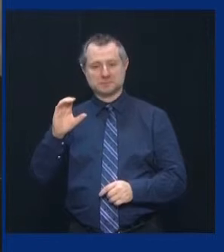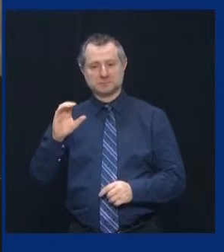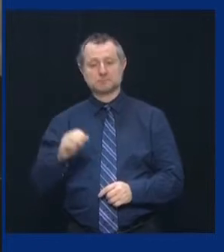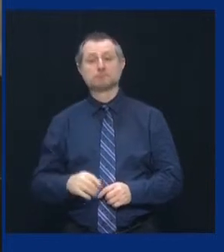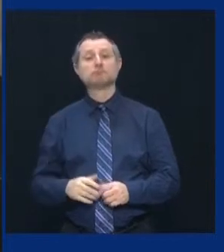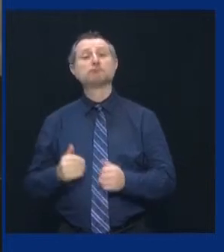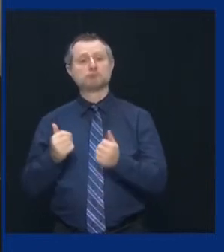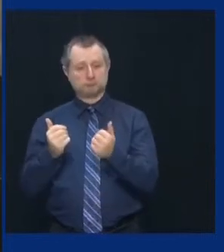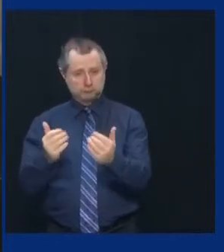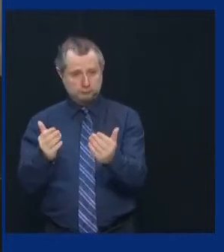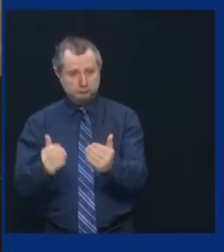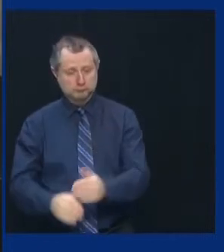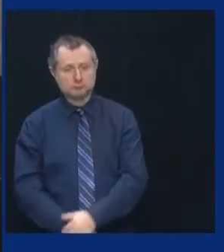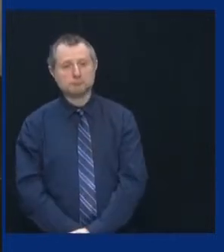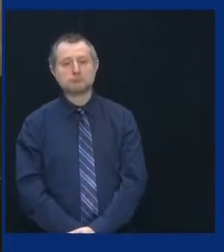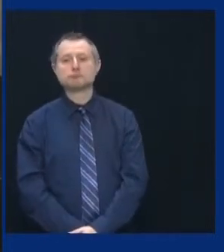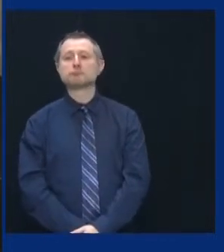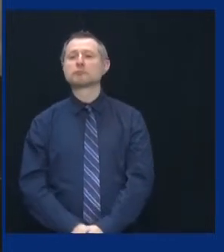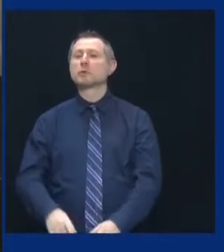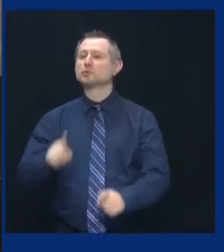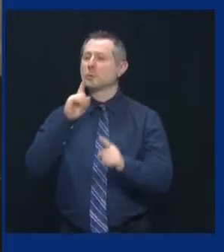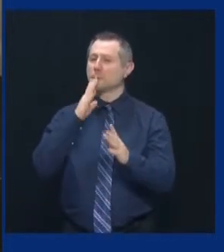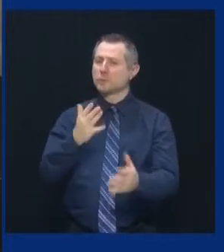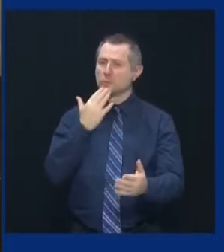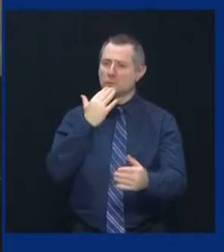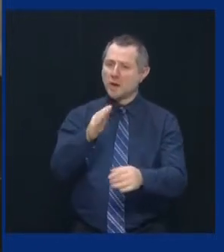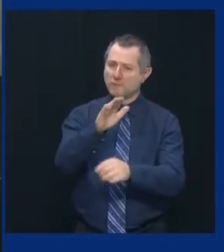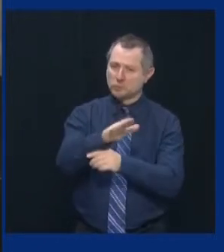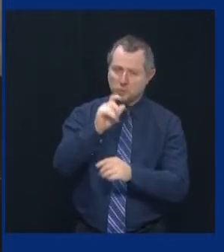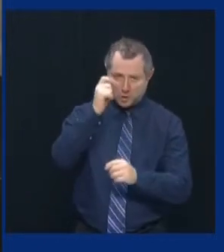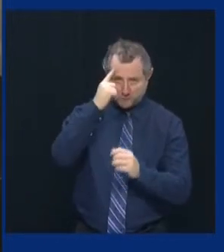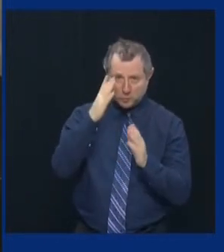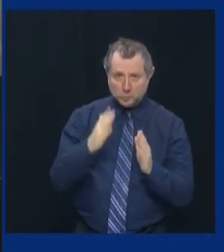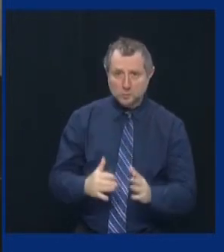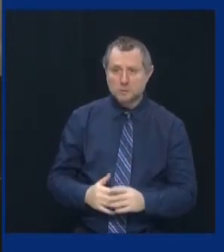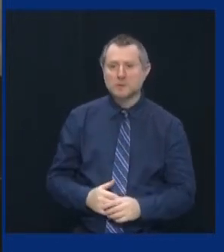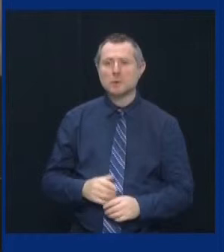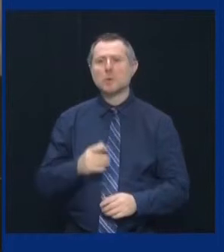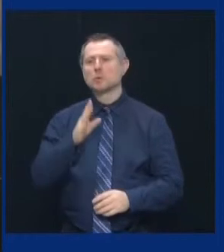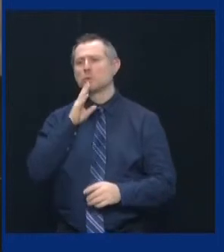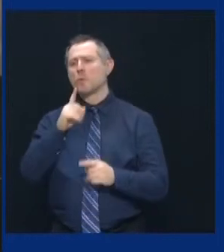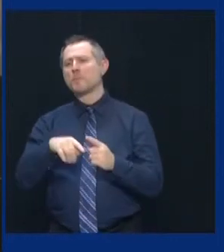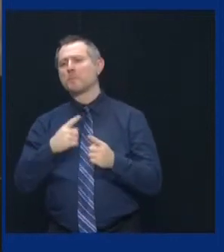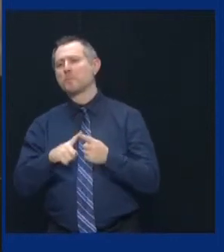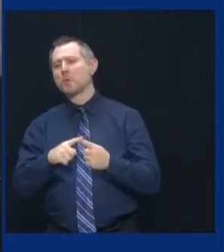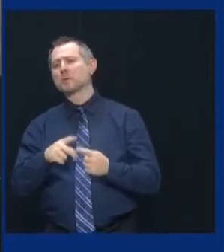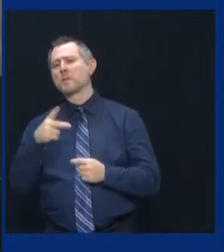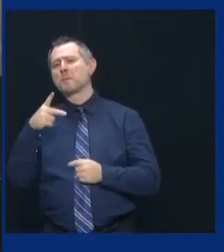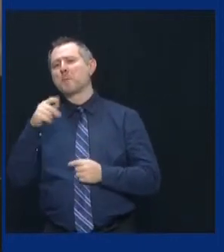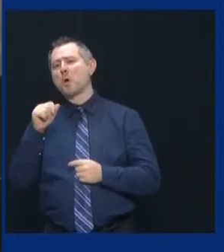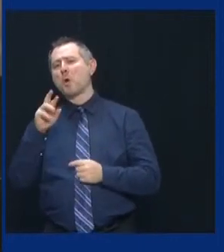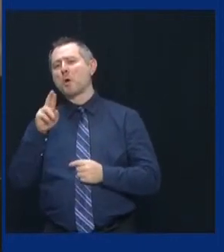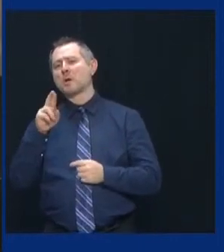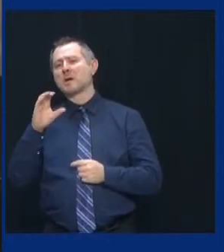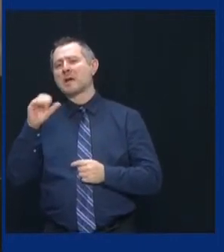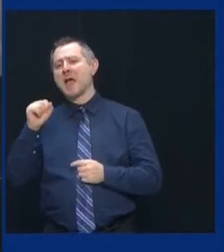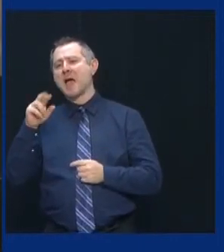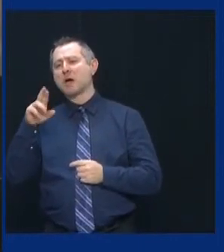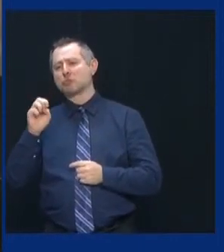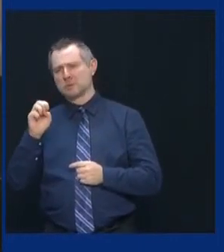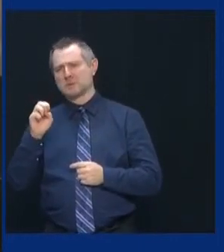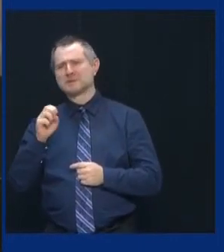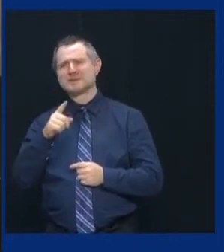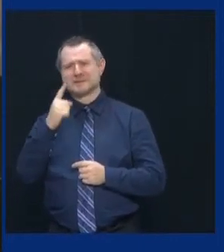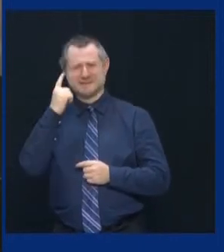microphone. Yes, good afternoon, Governor. On the issue of Park Hair, which you have